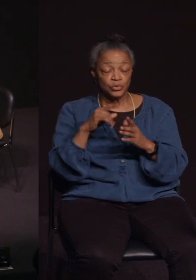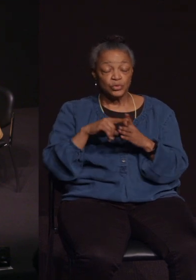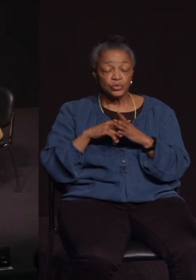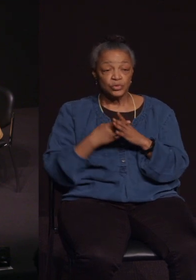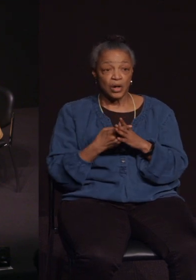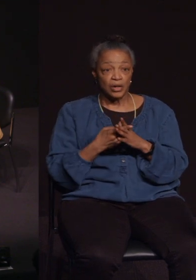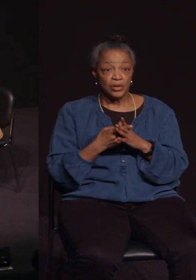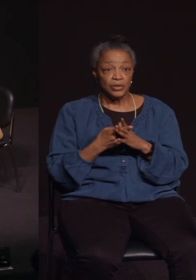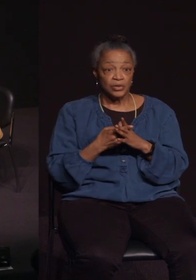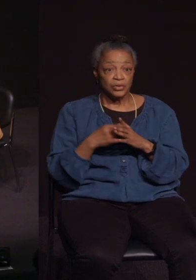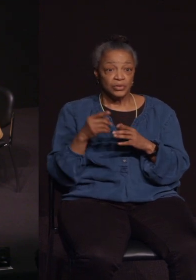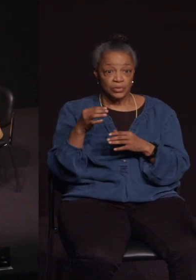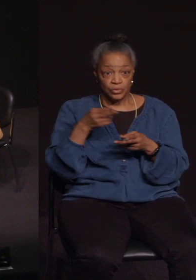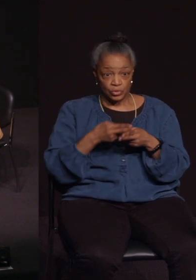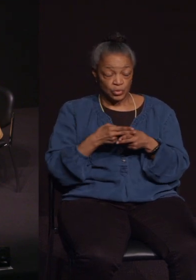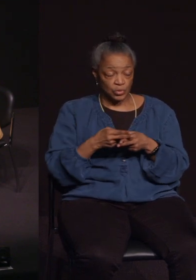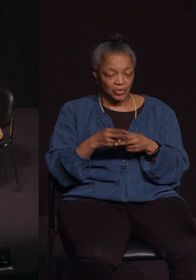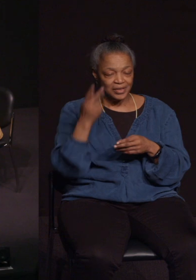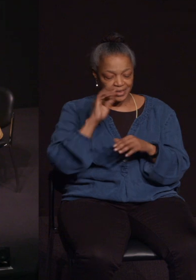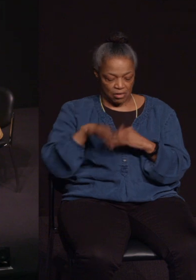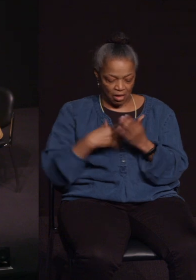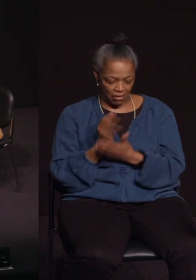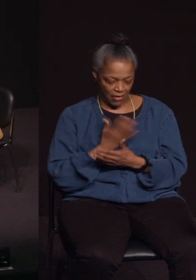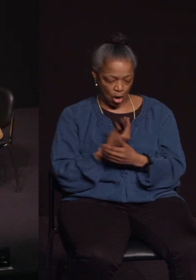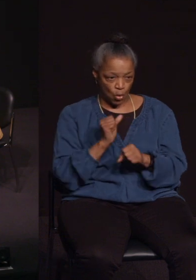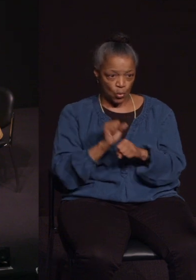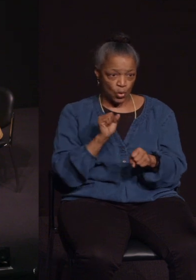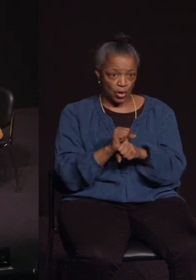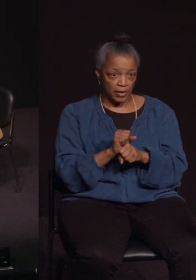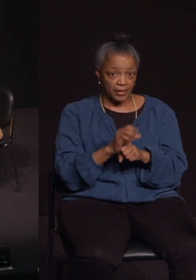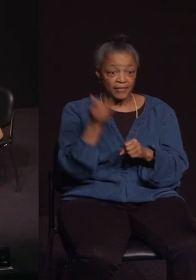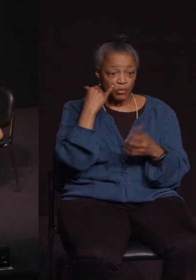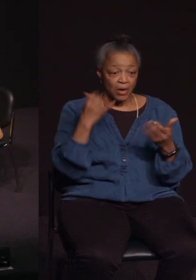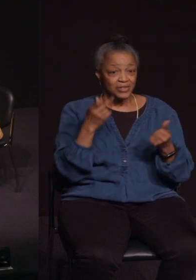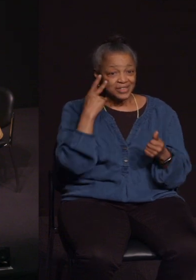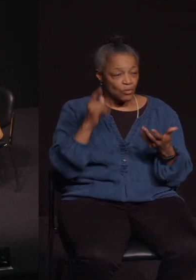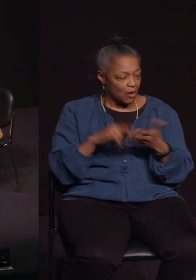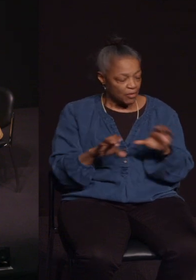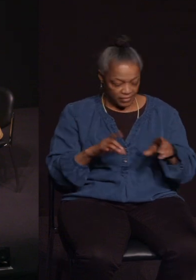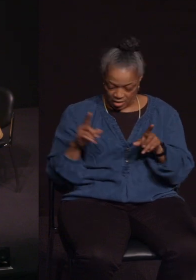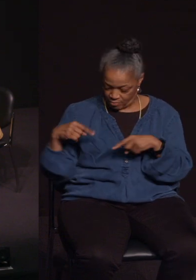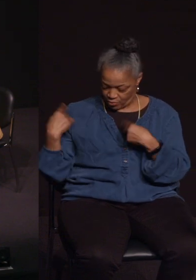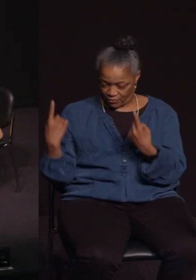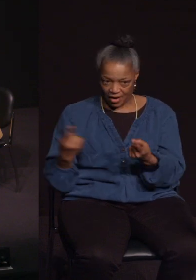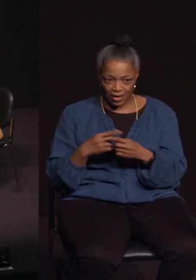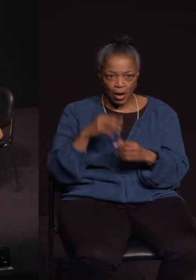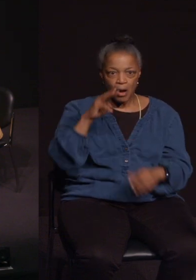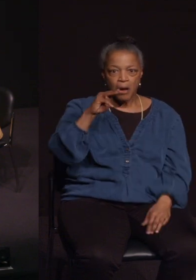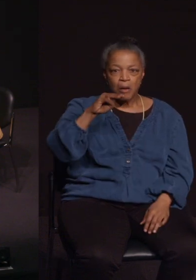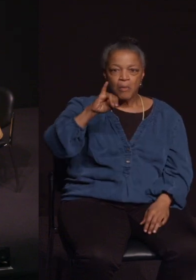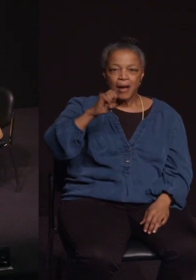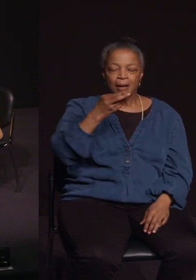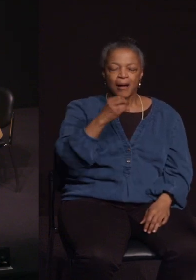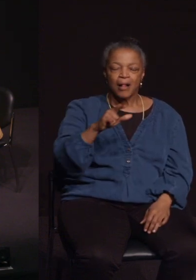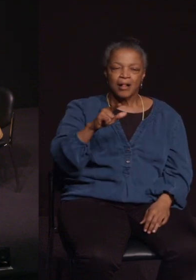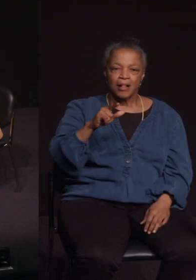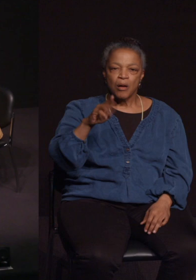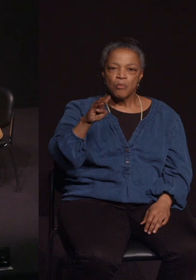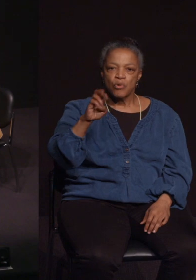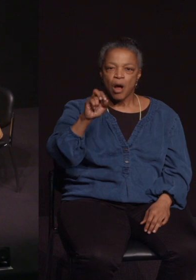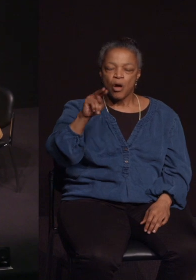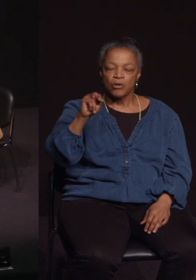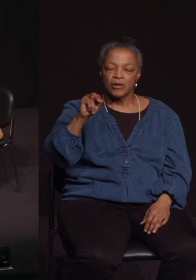and you can see, all of our work. But if you want to see what we've done prior, you can go to the michaelbrownfoundation.org.